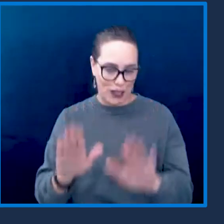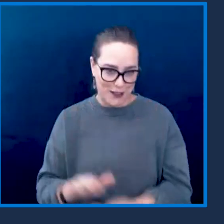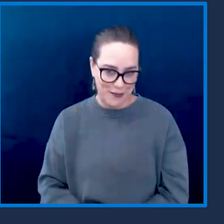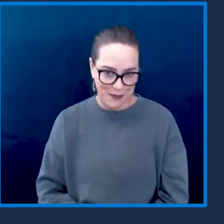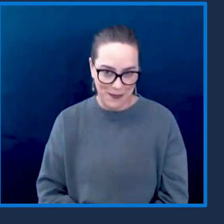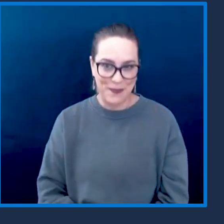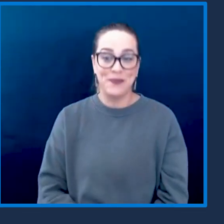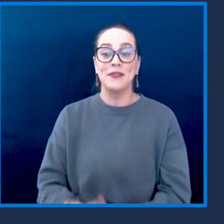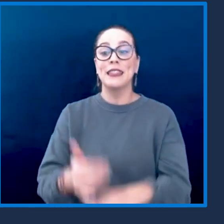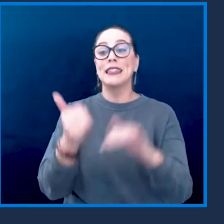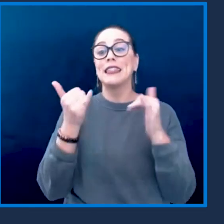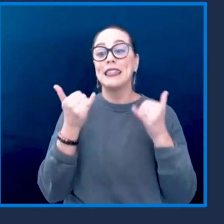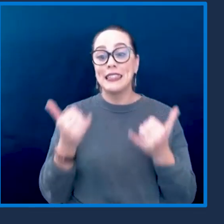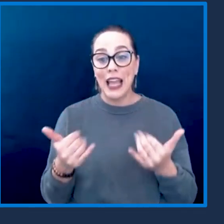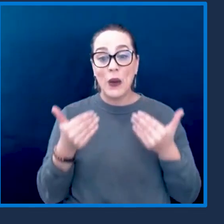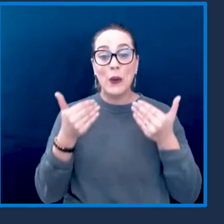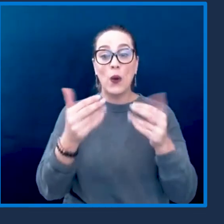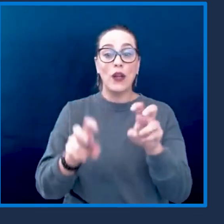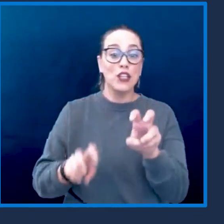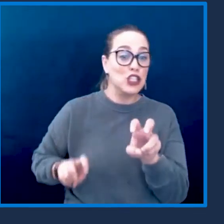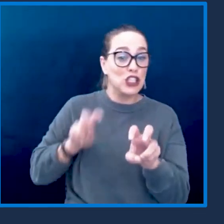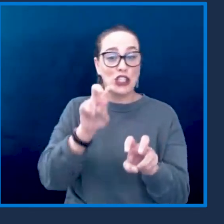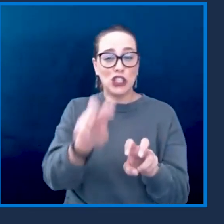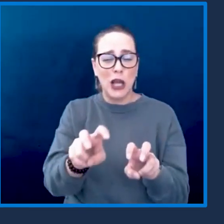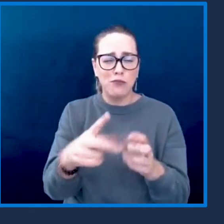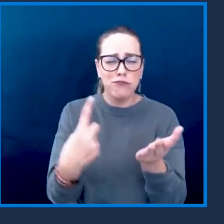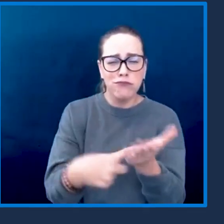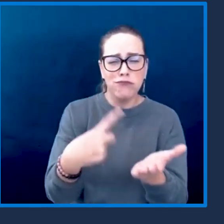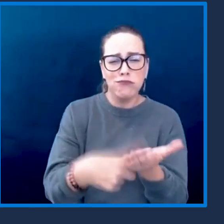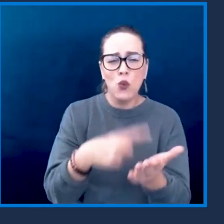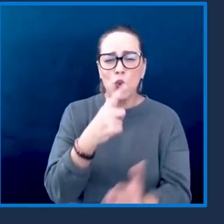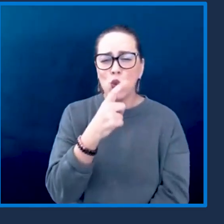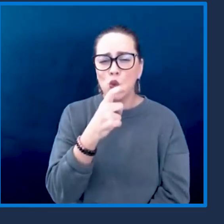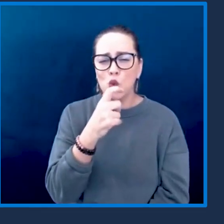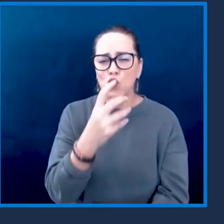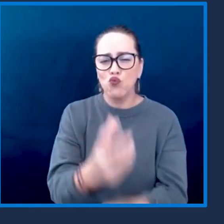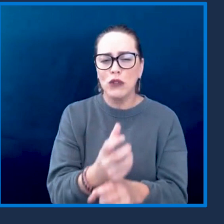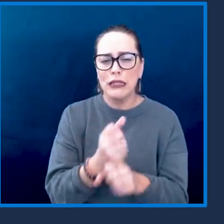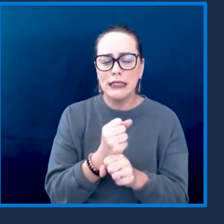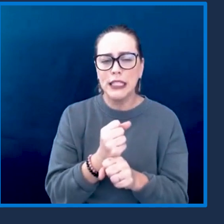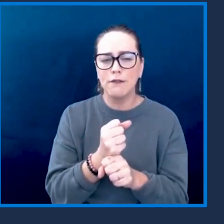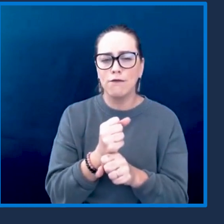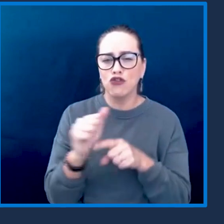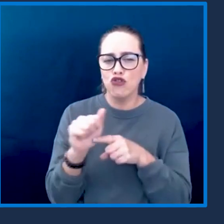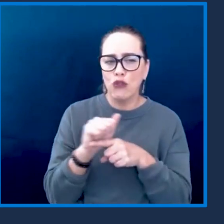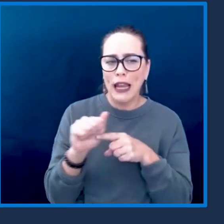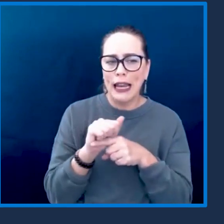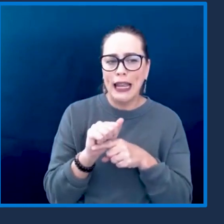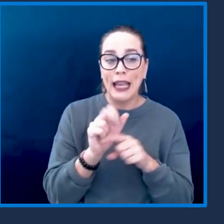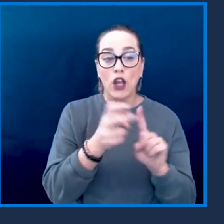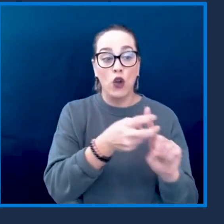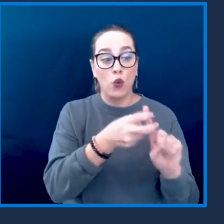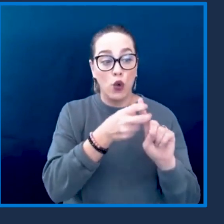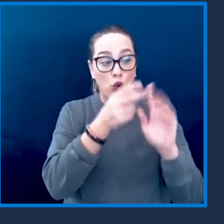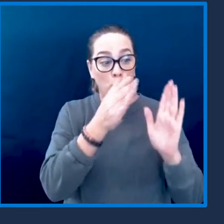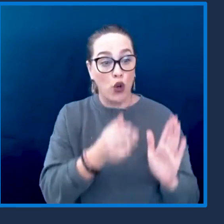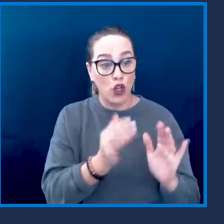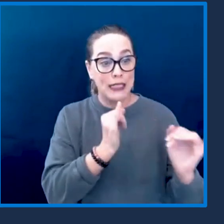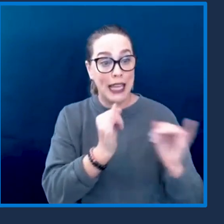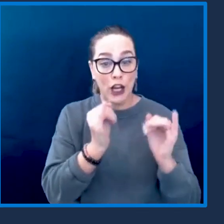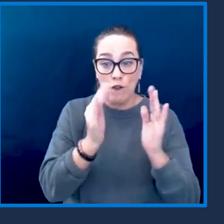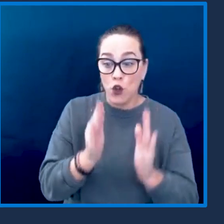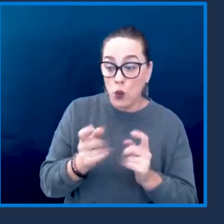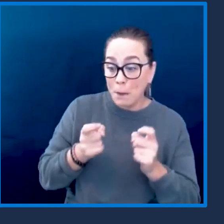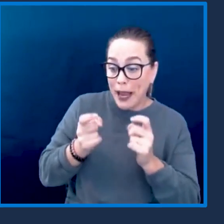So let's jump in and talk about who should receive training. As Tarena said, recruiters, interviewers, managers, and coworkers, the teams